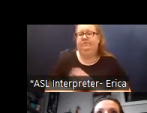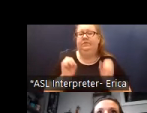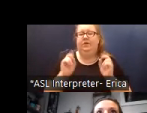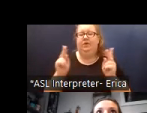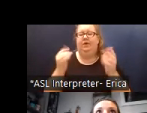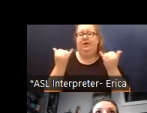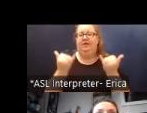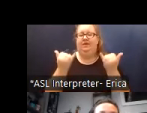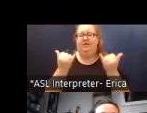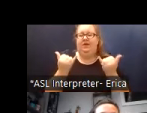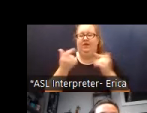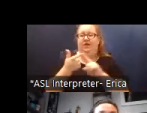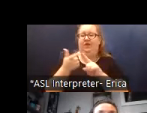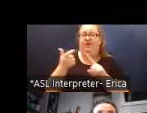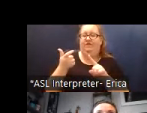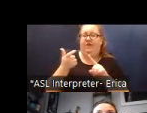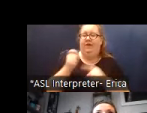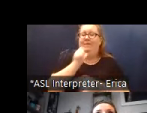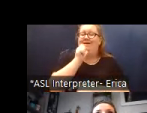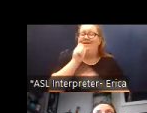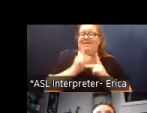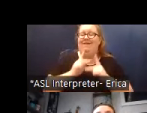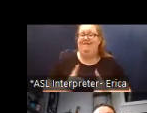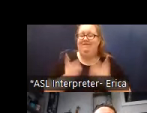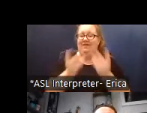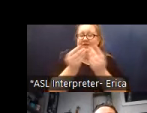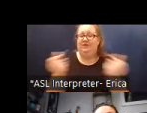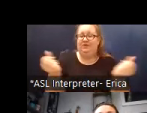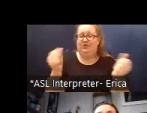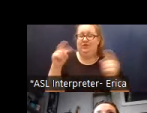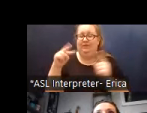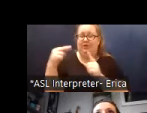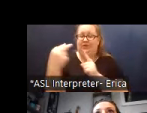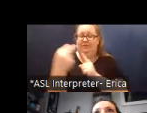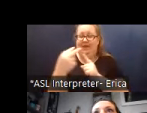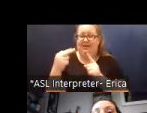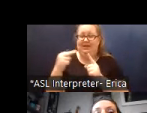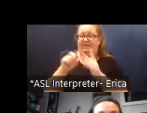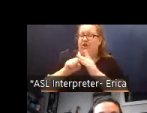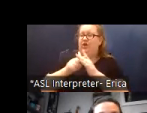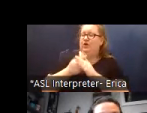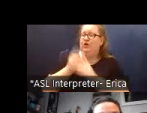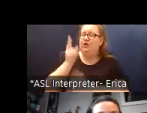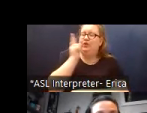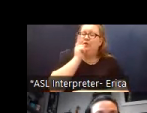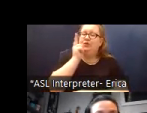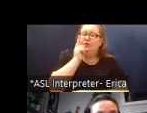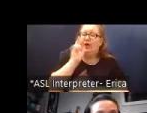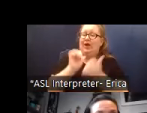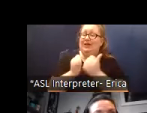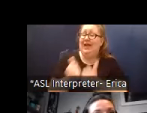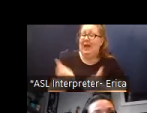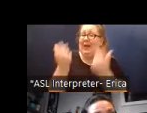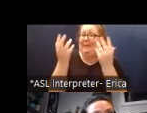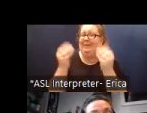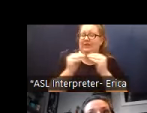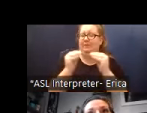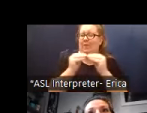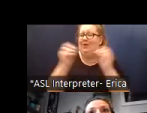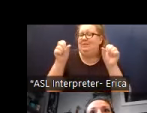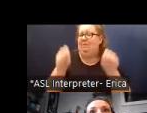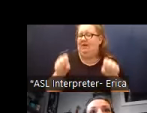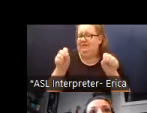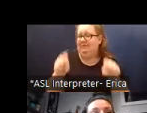And from a non-physical solution perspective, you start to see how much more is